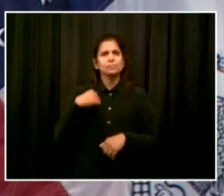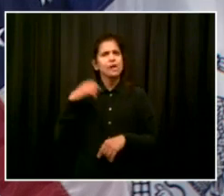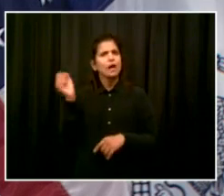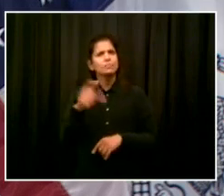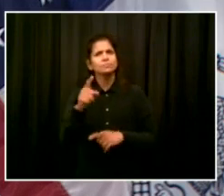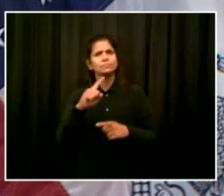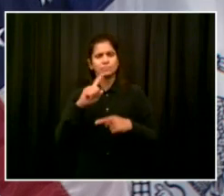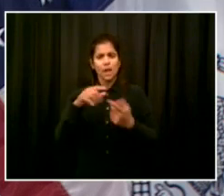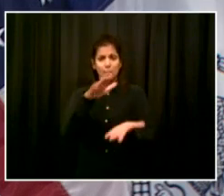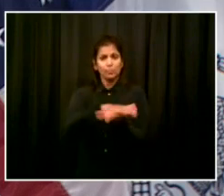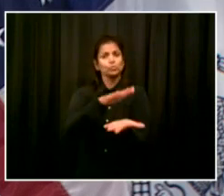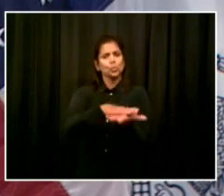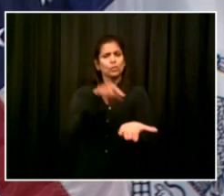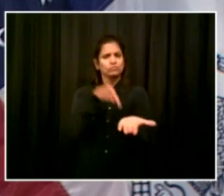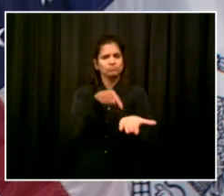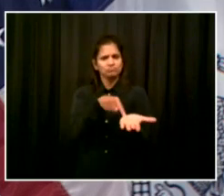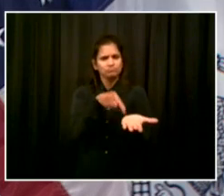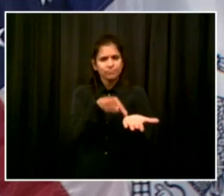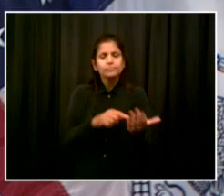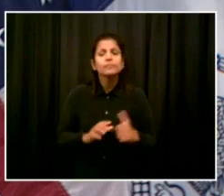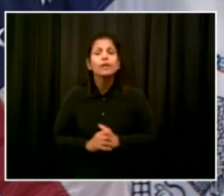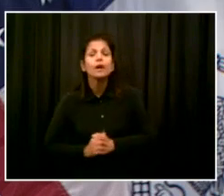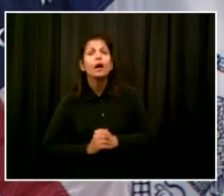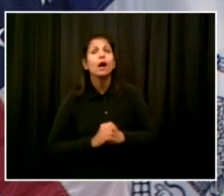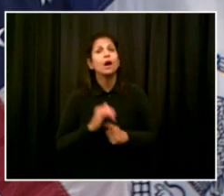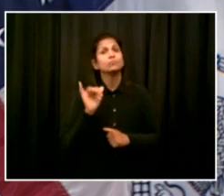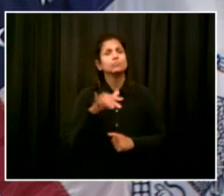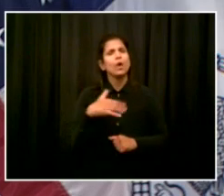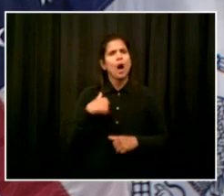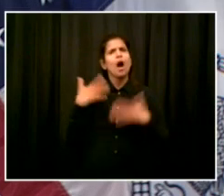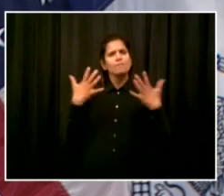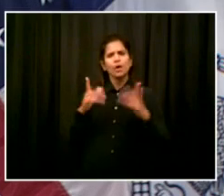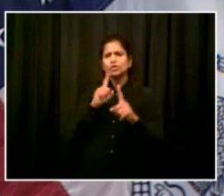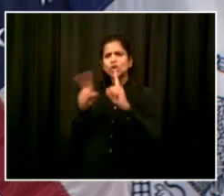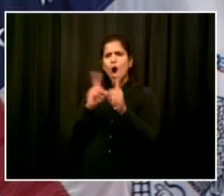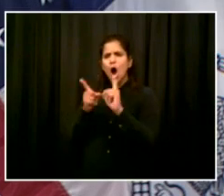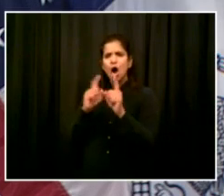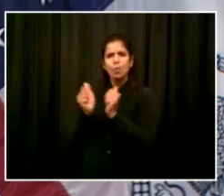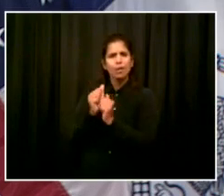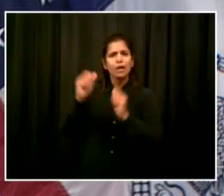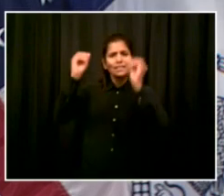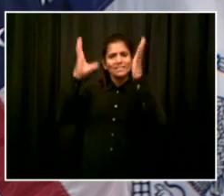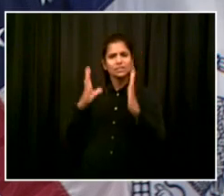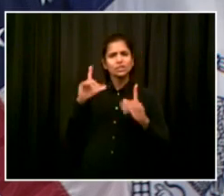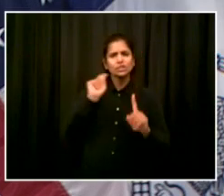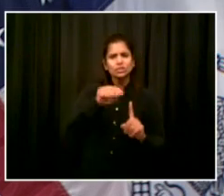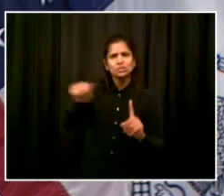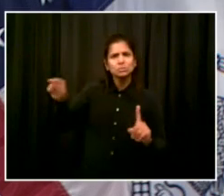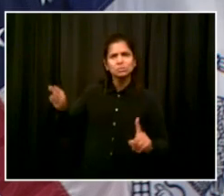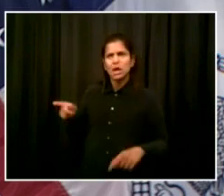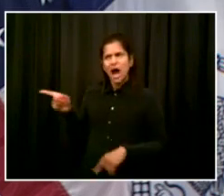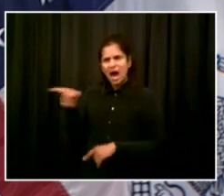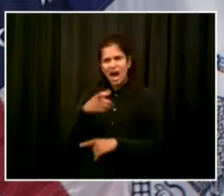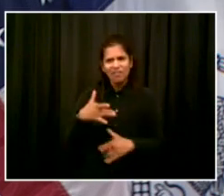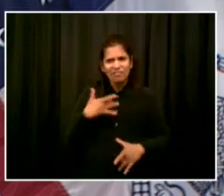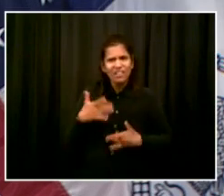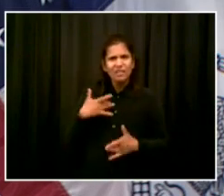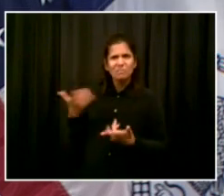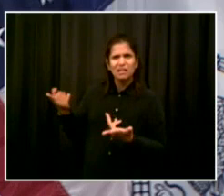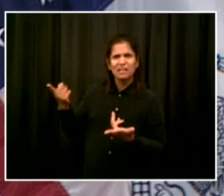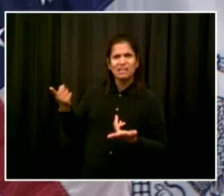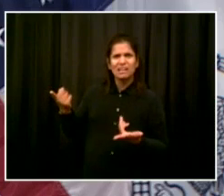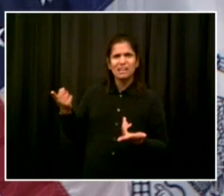worried they don't have enough of a seat at the table. We know you've been speaking with the union, but teachers worried their voices aren't being heard quite enough. Are